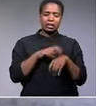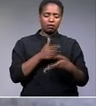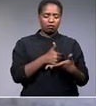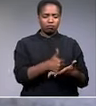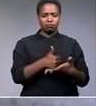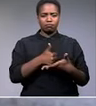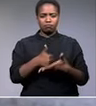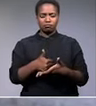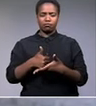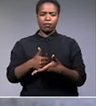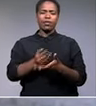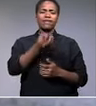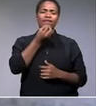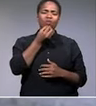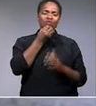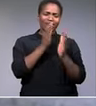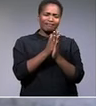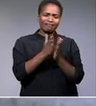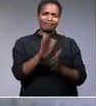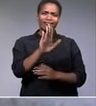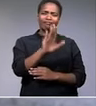assistance and food security.